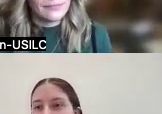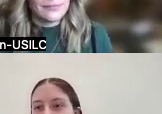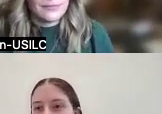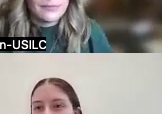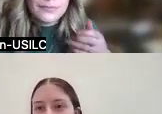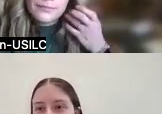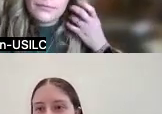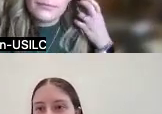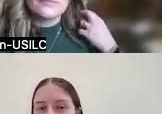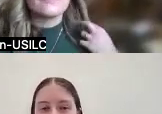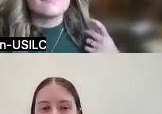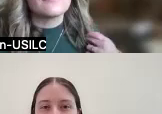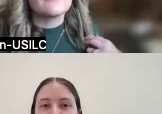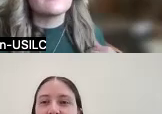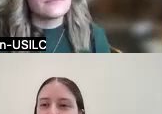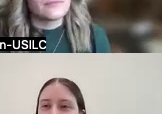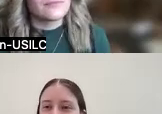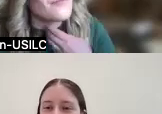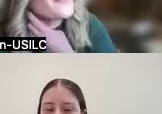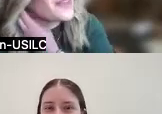Program Support Specialist there.